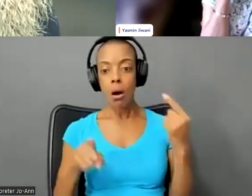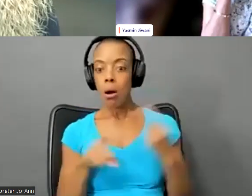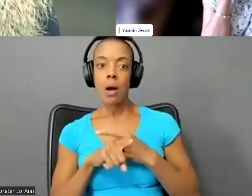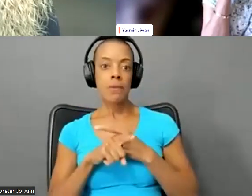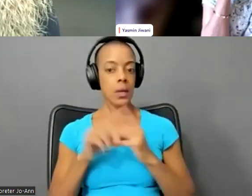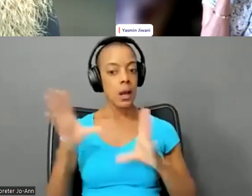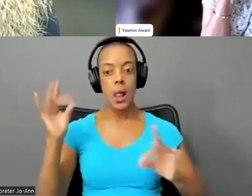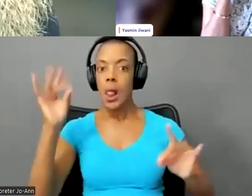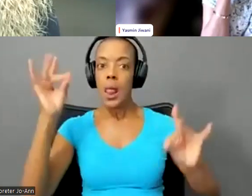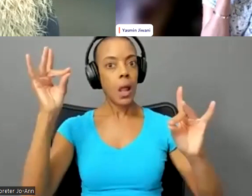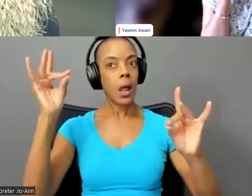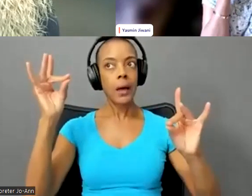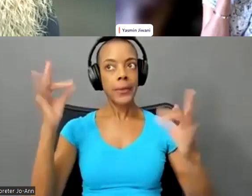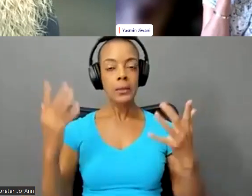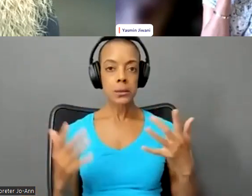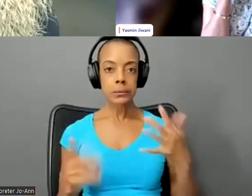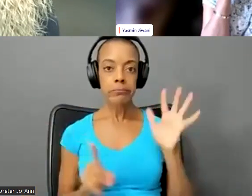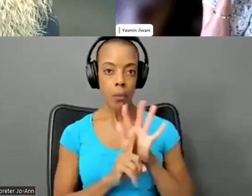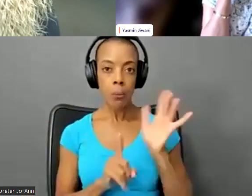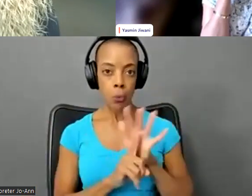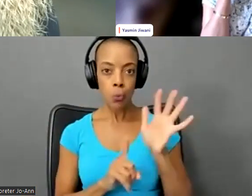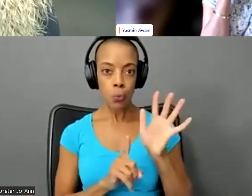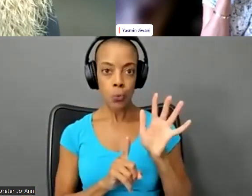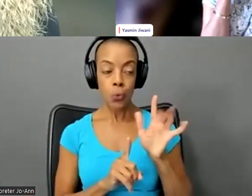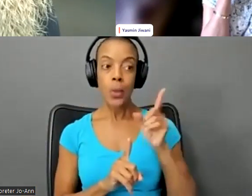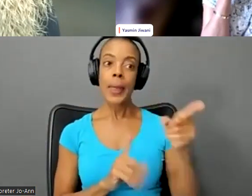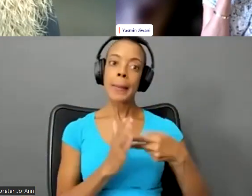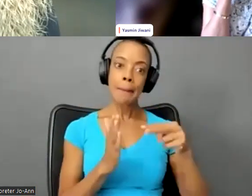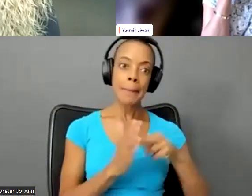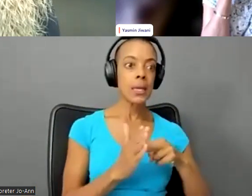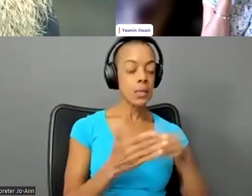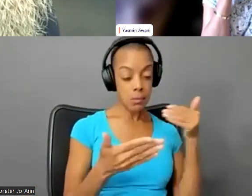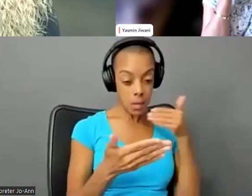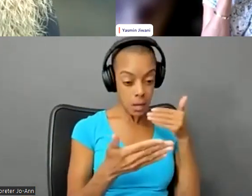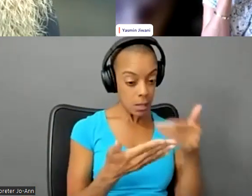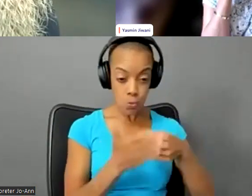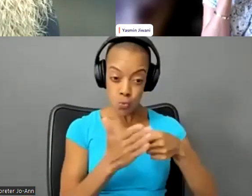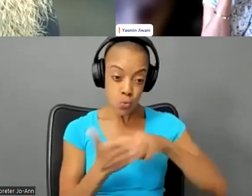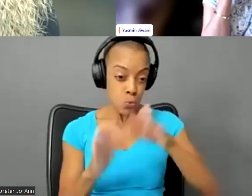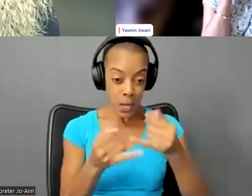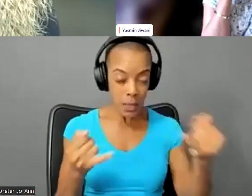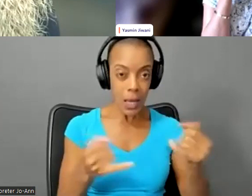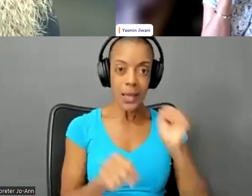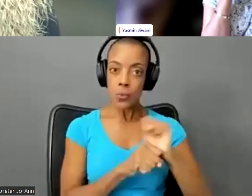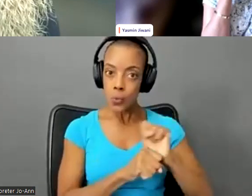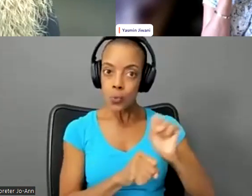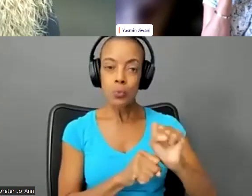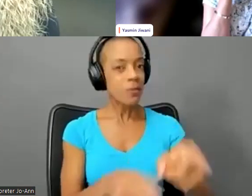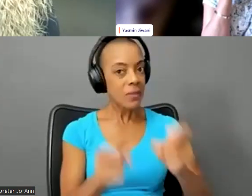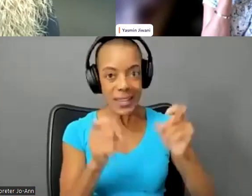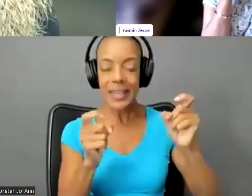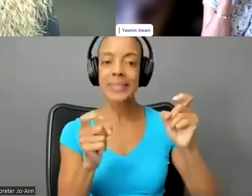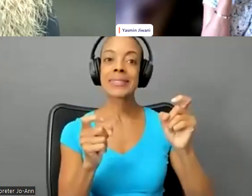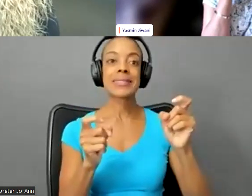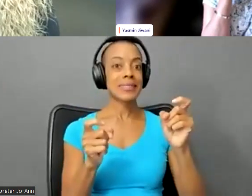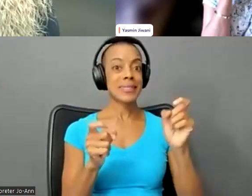frame, and that being on deadline means they have to work fast, and they are working with fewer resources and fewer colleagues today than